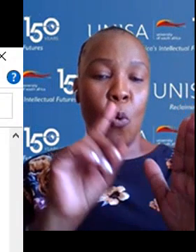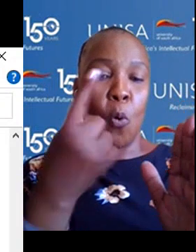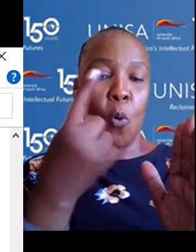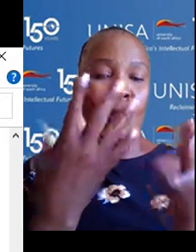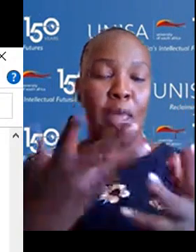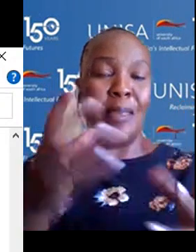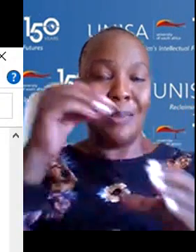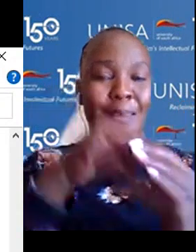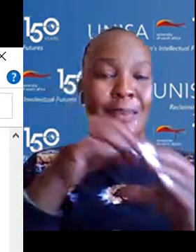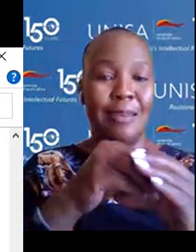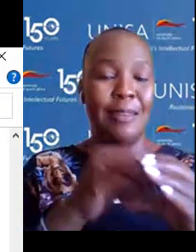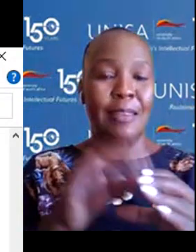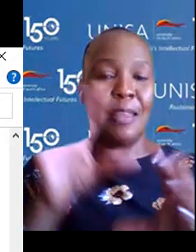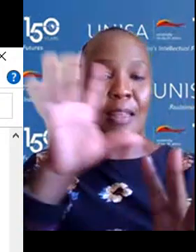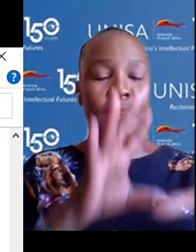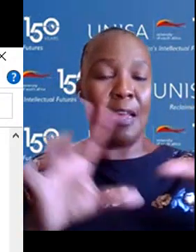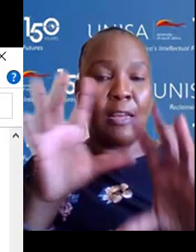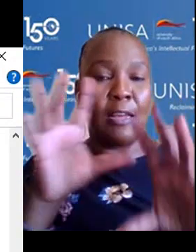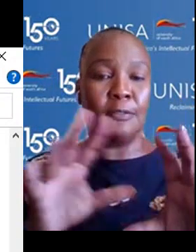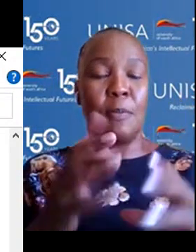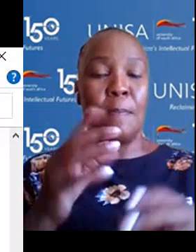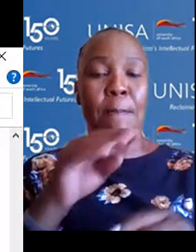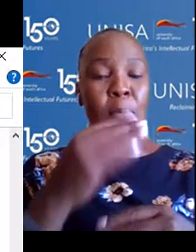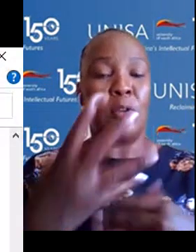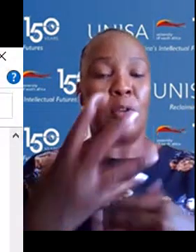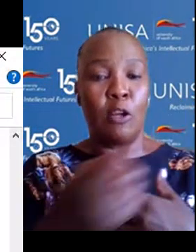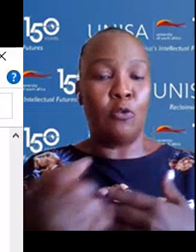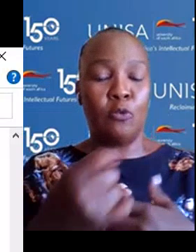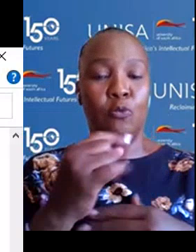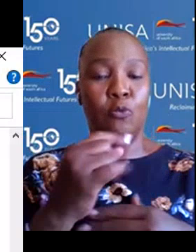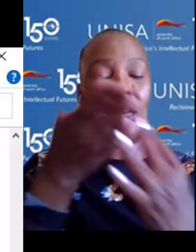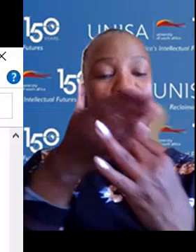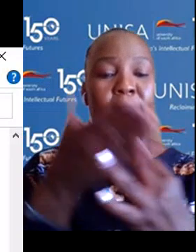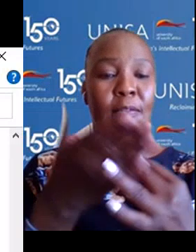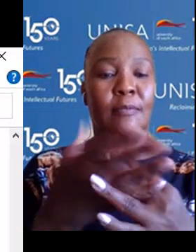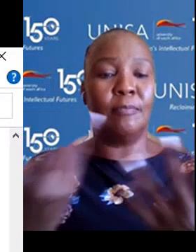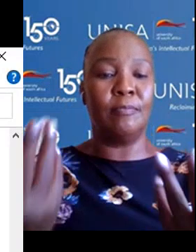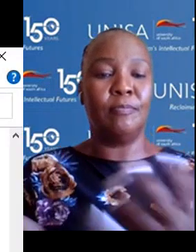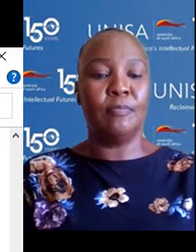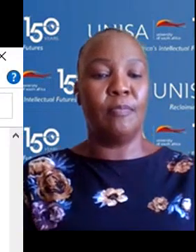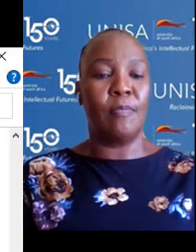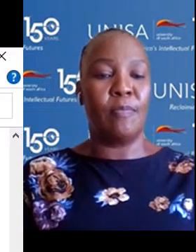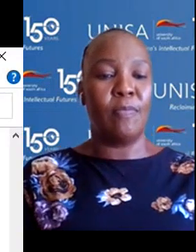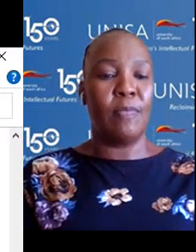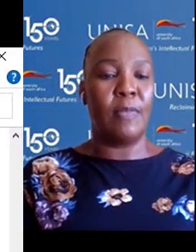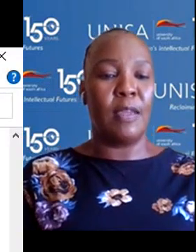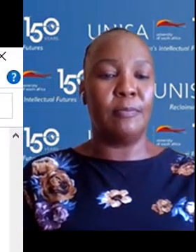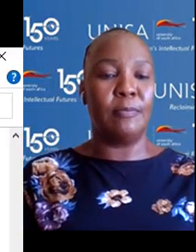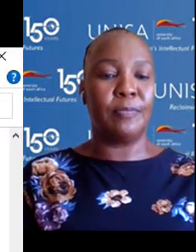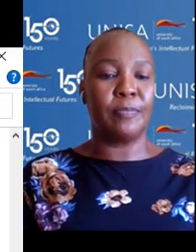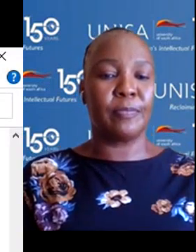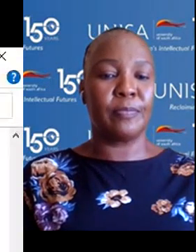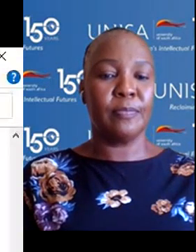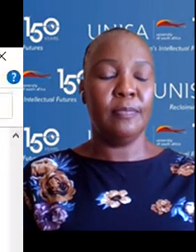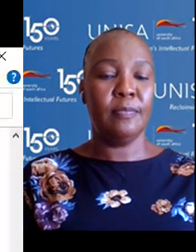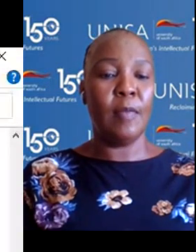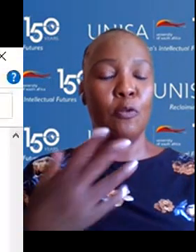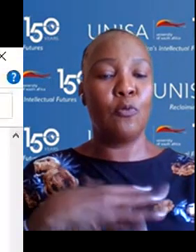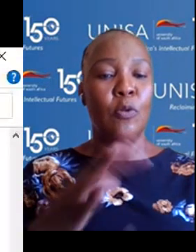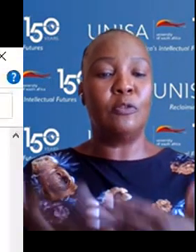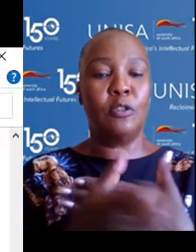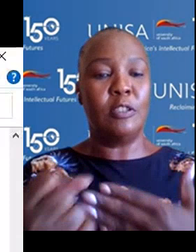you'll have to download it if you want to access this one. And I don't want to click it because the recordings to me sounds like 28.7